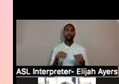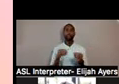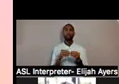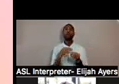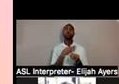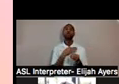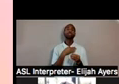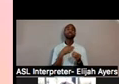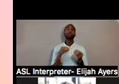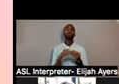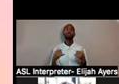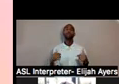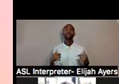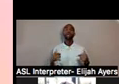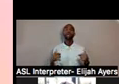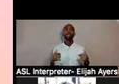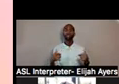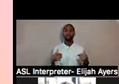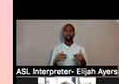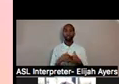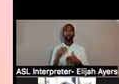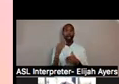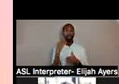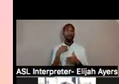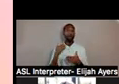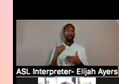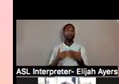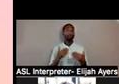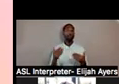sense of play. So yeah, I know I'm processing a lot,